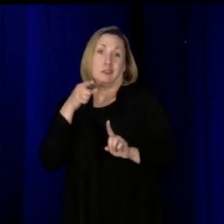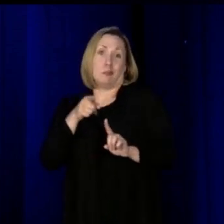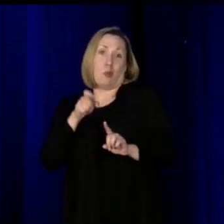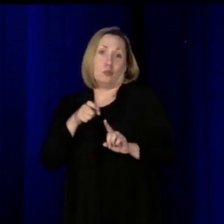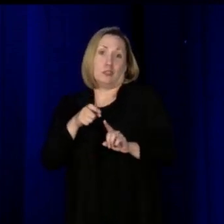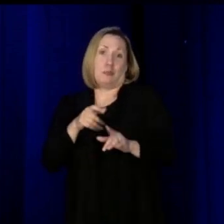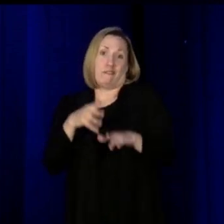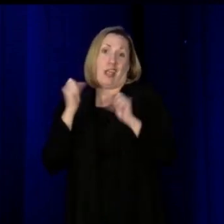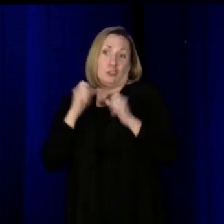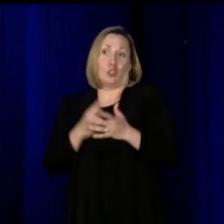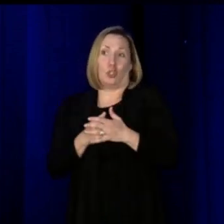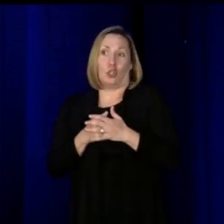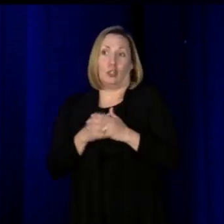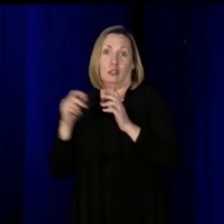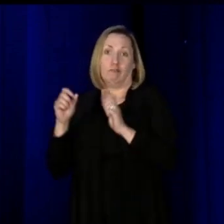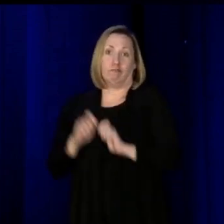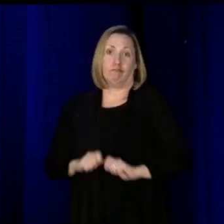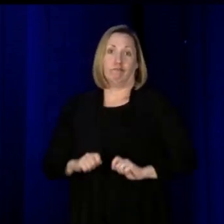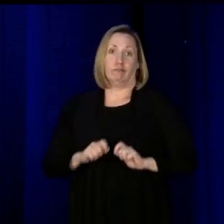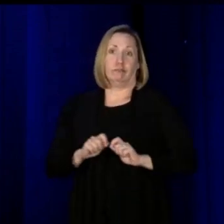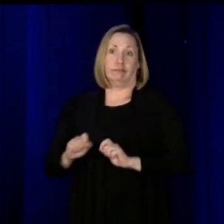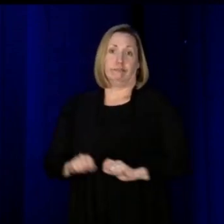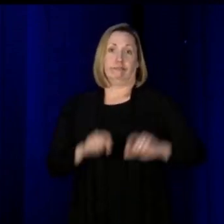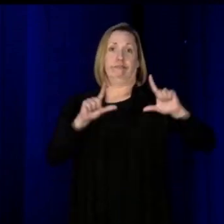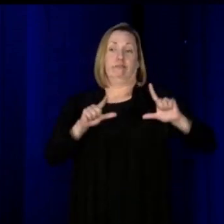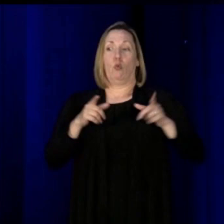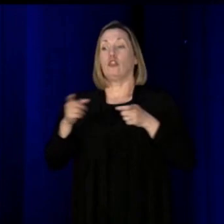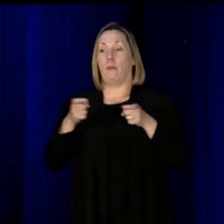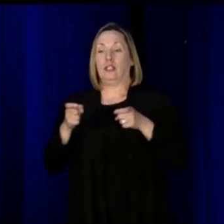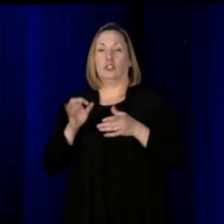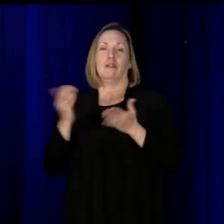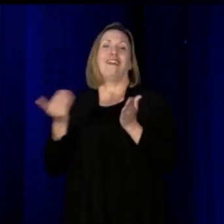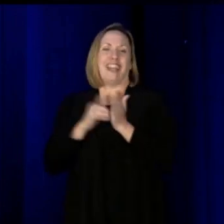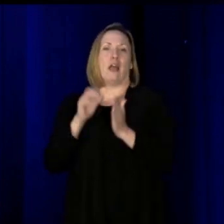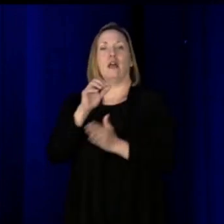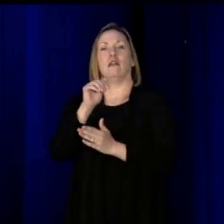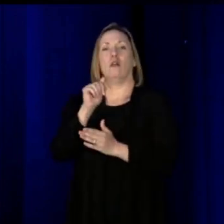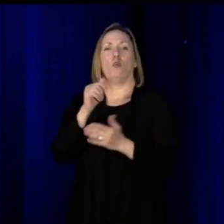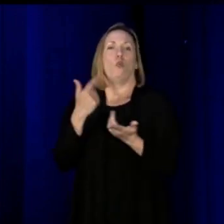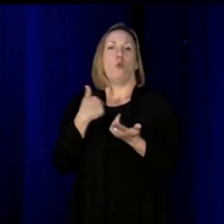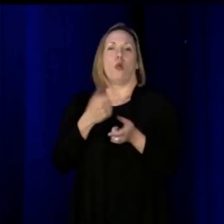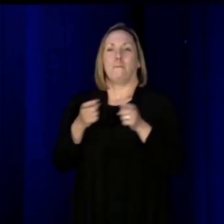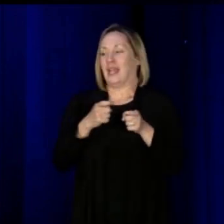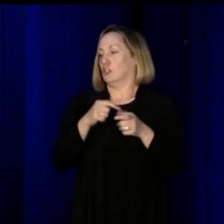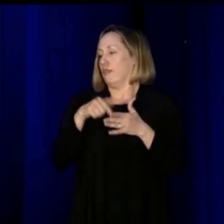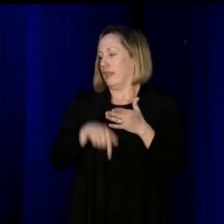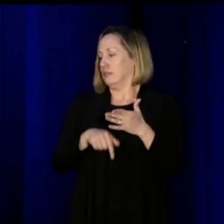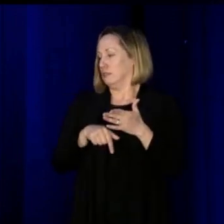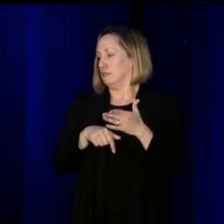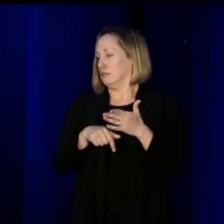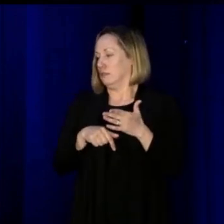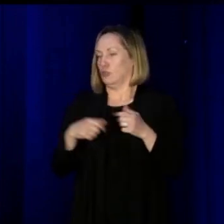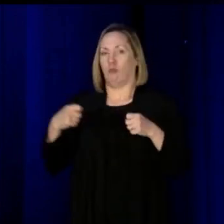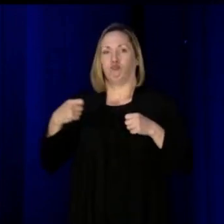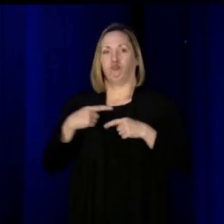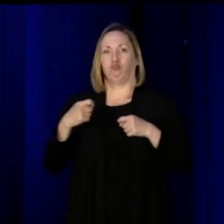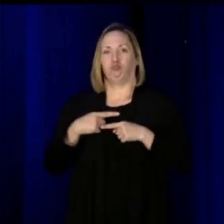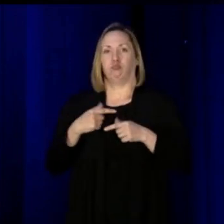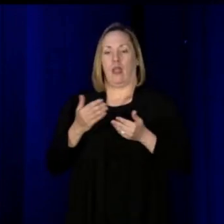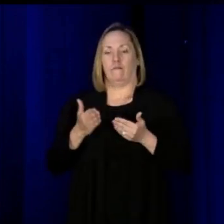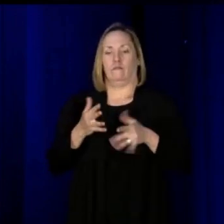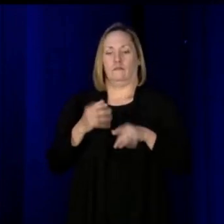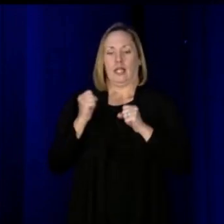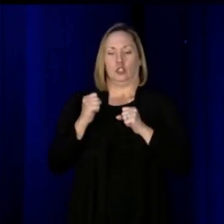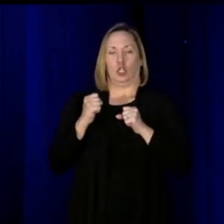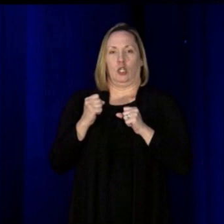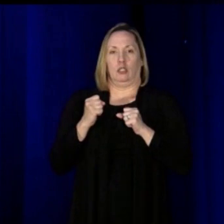faster the content that they are managing, which is, again, these assets that we are managing and these files, so you can get them faster, more